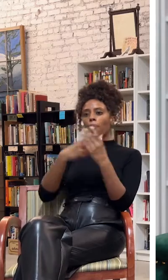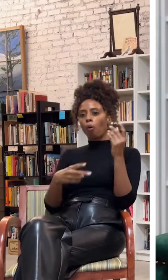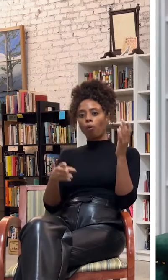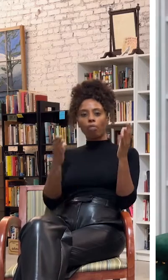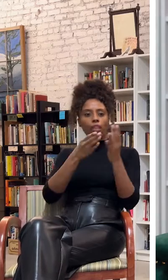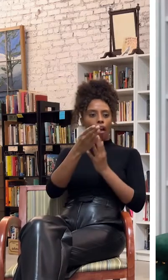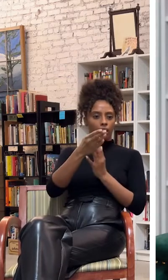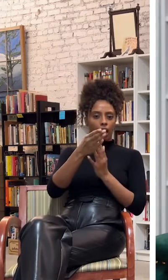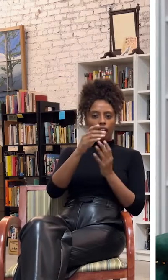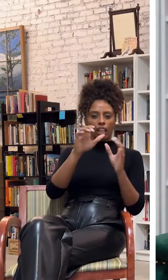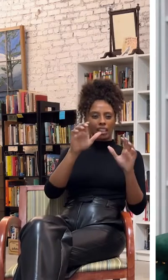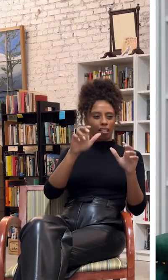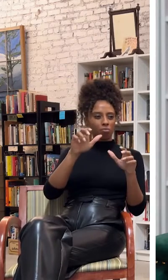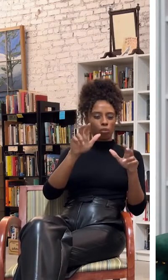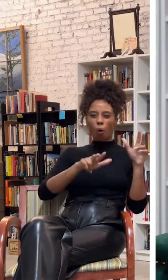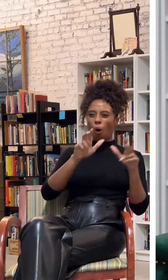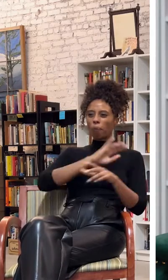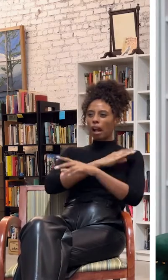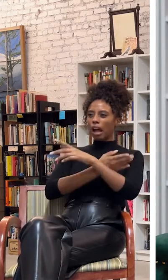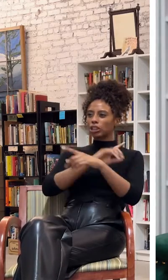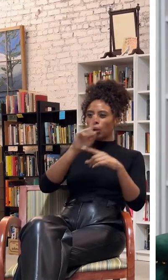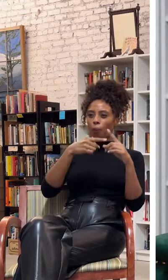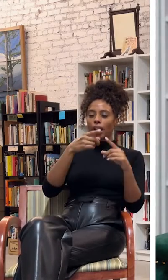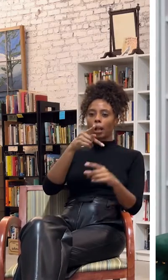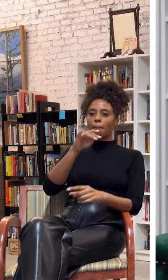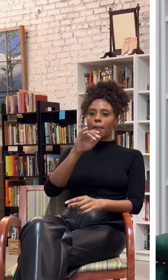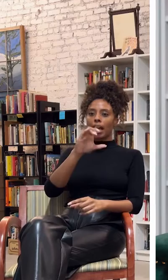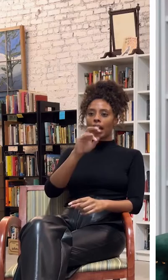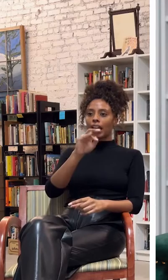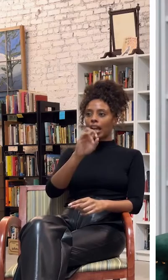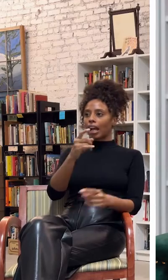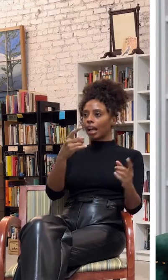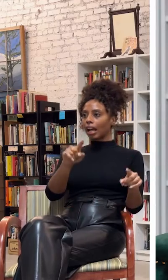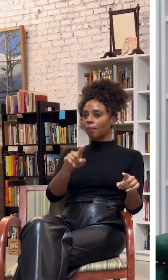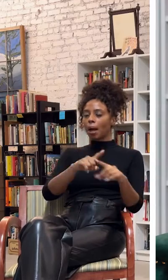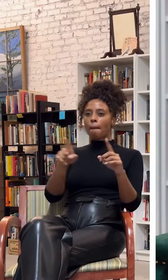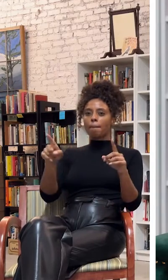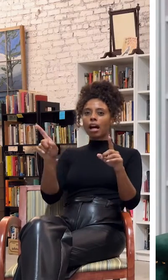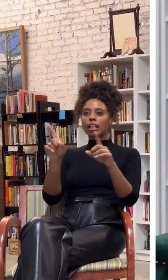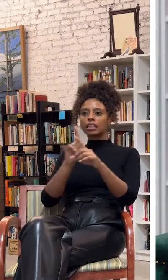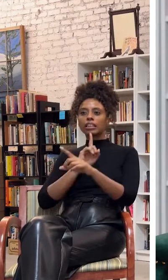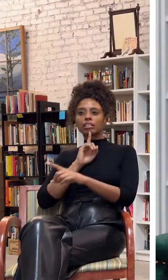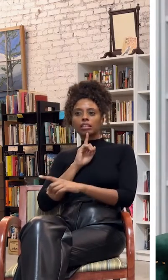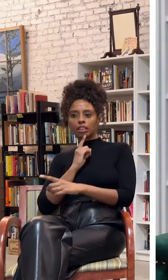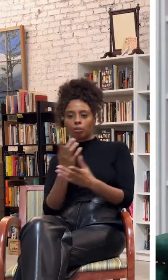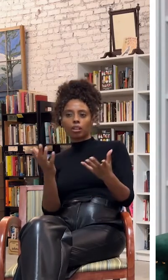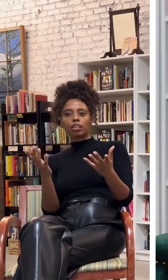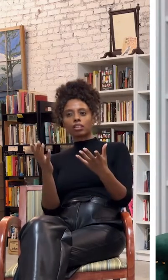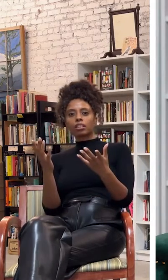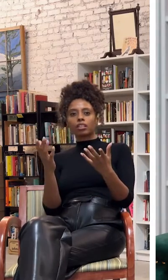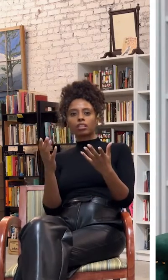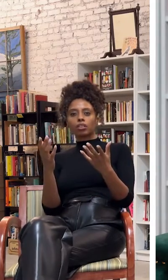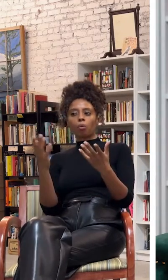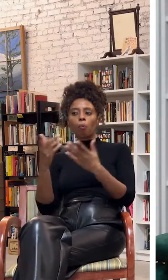navigating that awkward thing when that picnic comes around, but then also in a serious way, like, what is